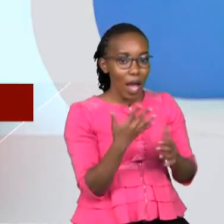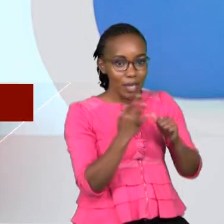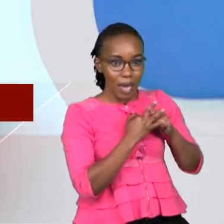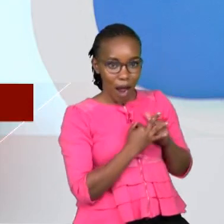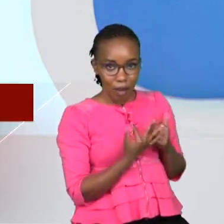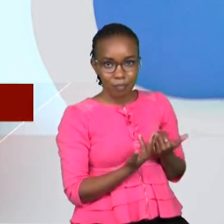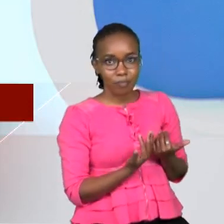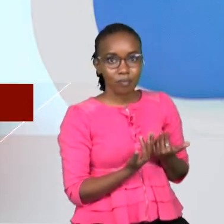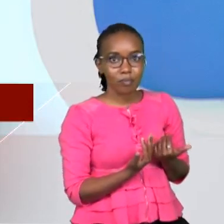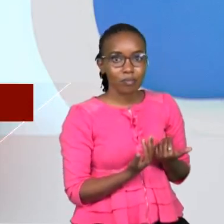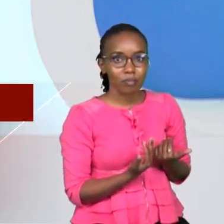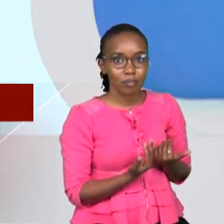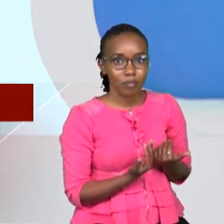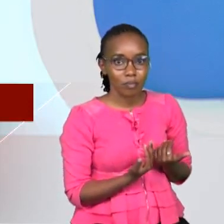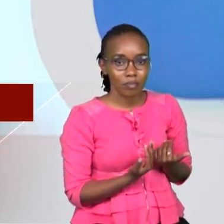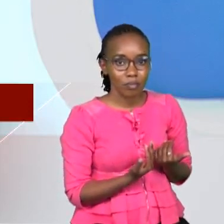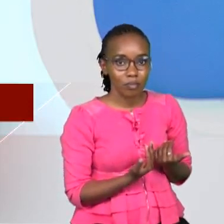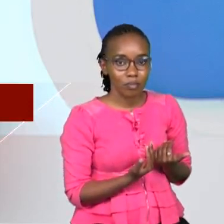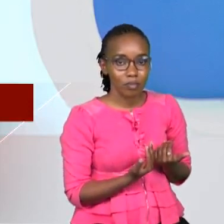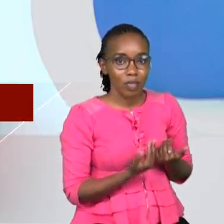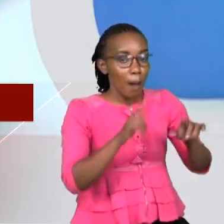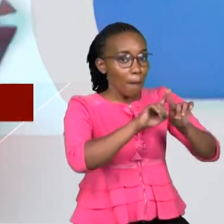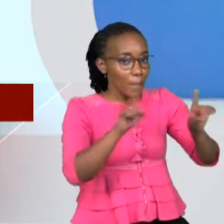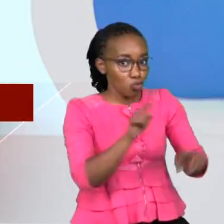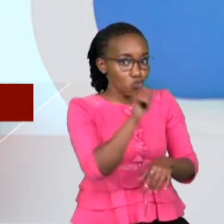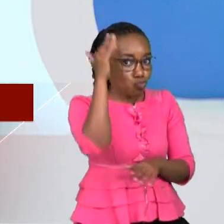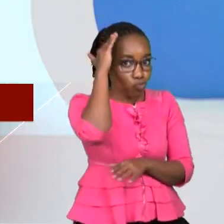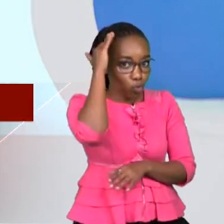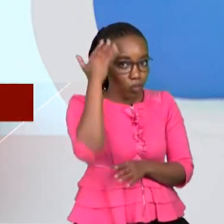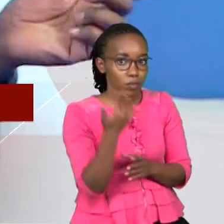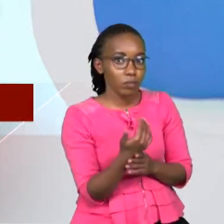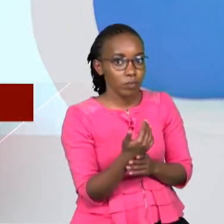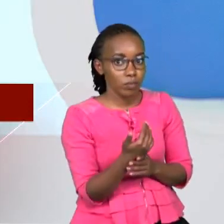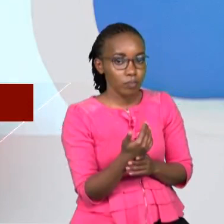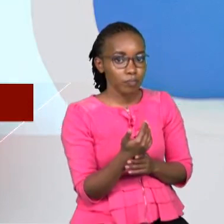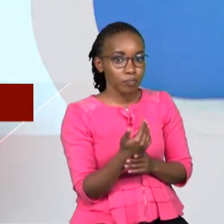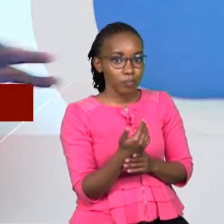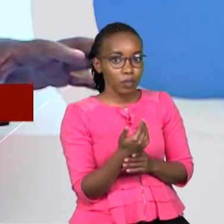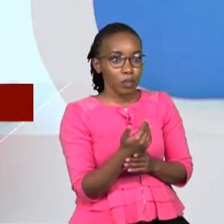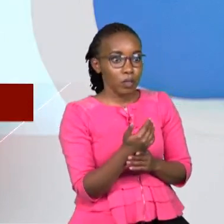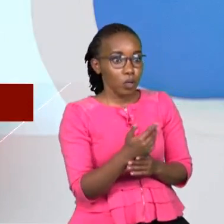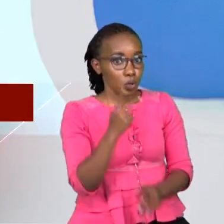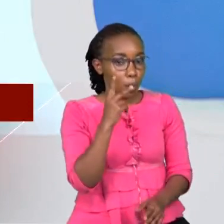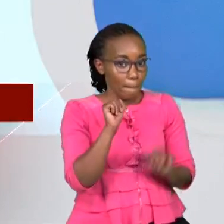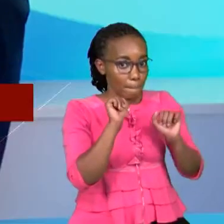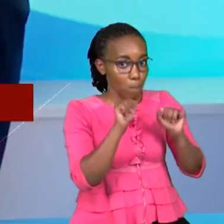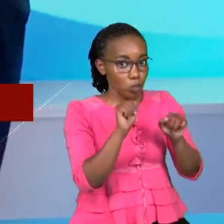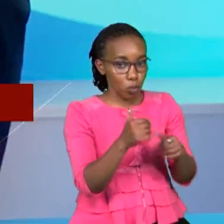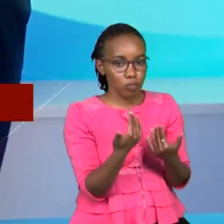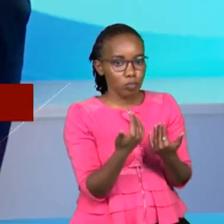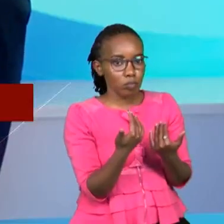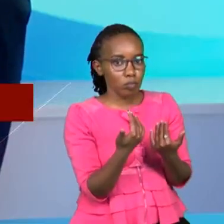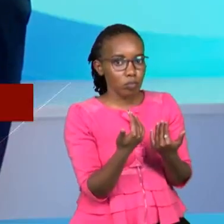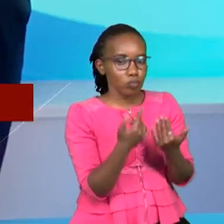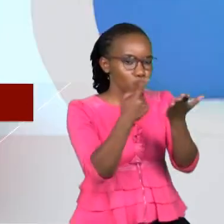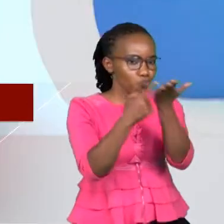yeah, which is a cosmopolitan constituency. But, you know, let me tell you one thing with Raila. Yes. The fact that you can sit, criticize and